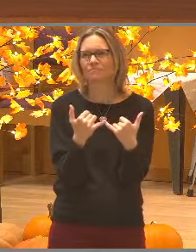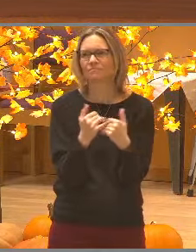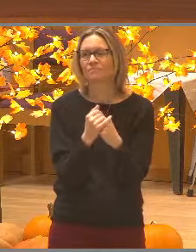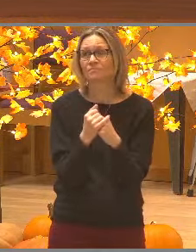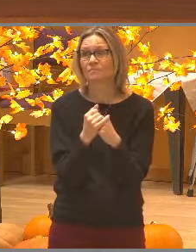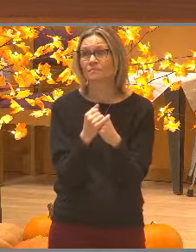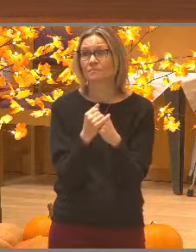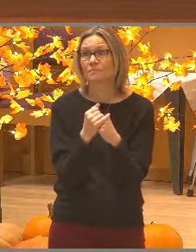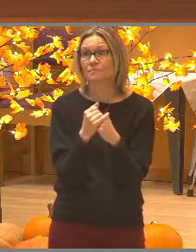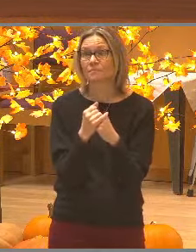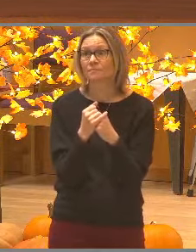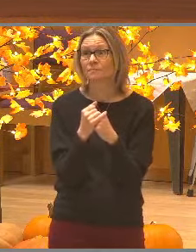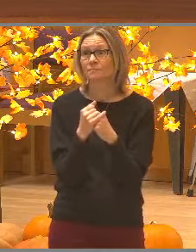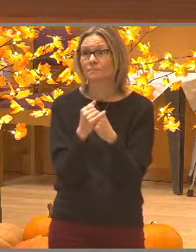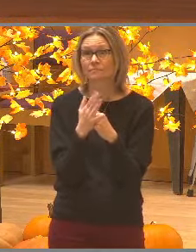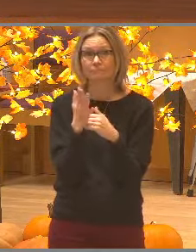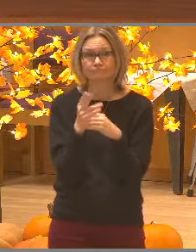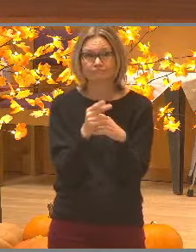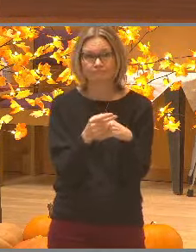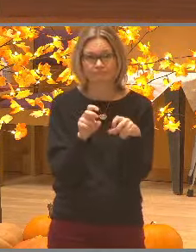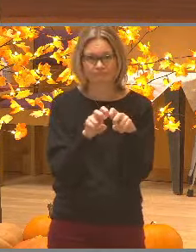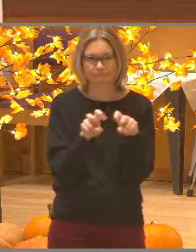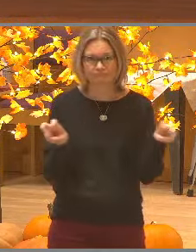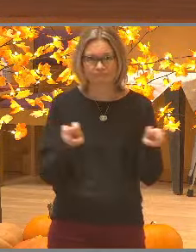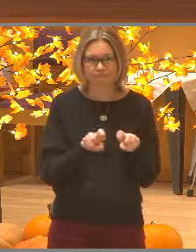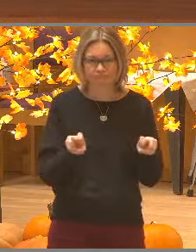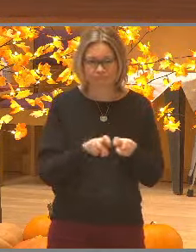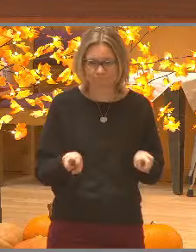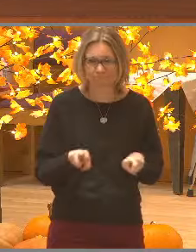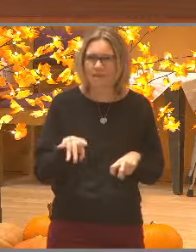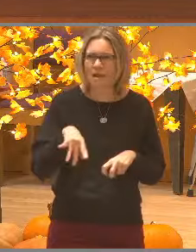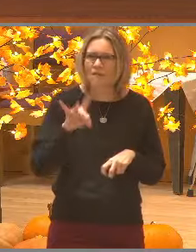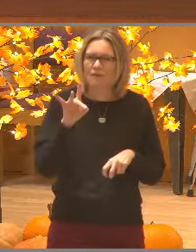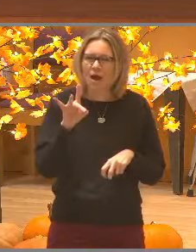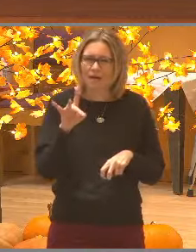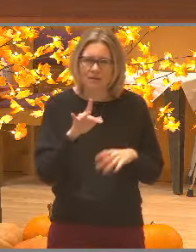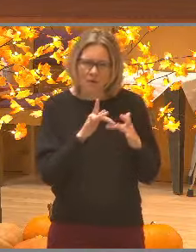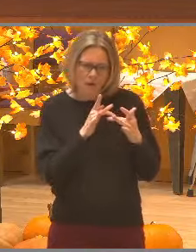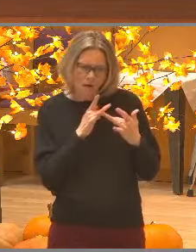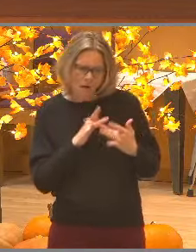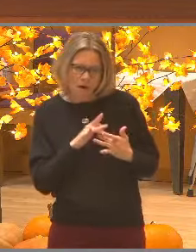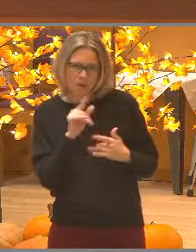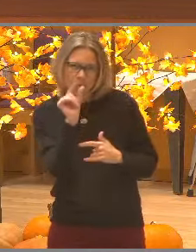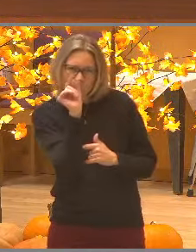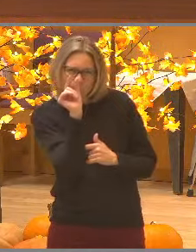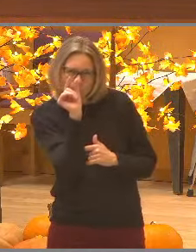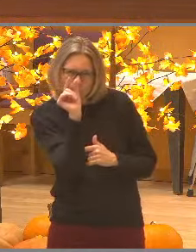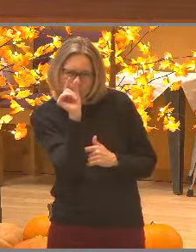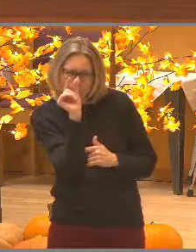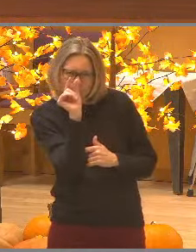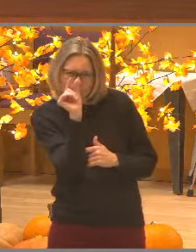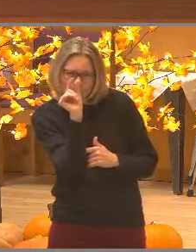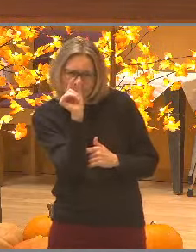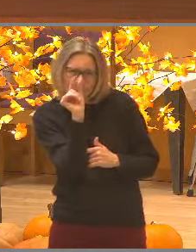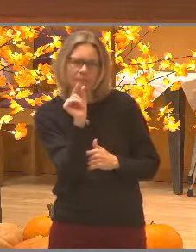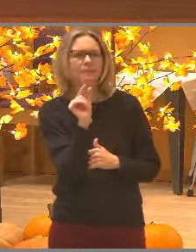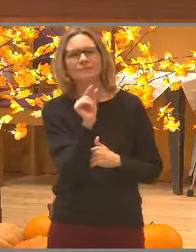Around you in the pews, you will find these little hearts that I invite you to find and to take them with you.